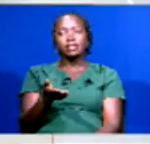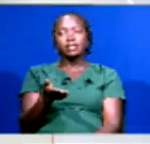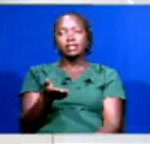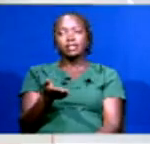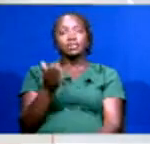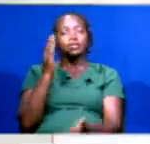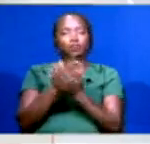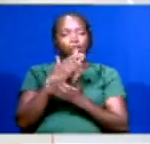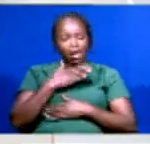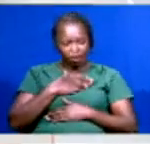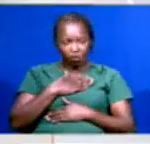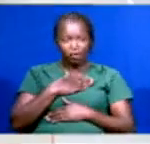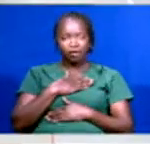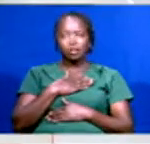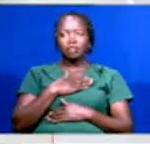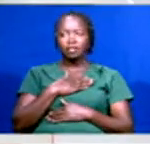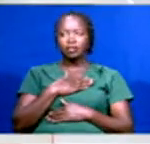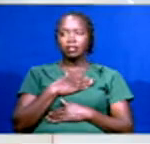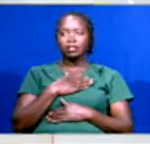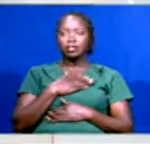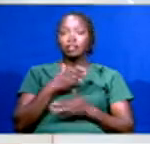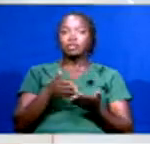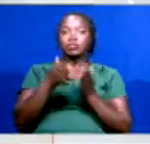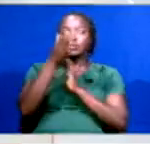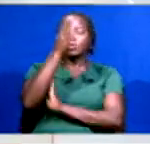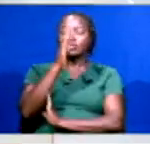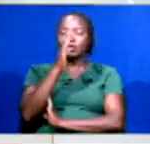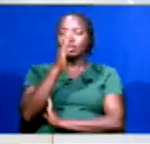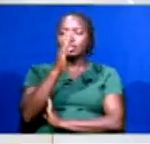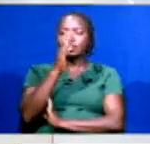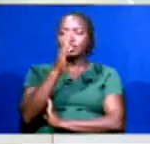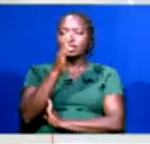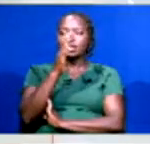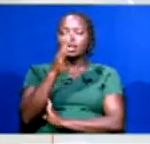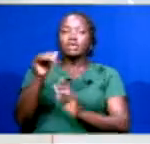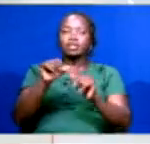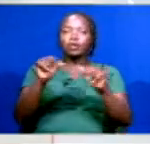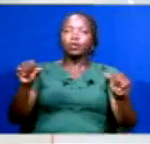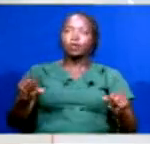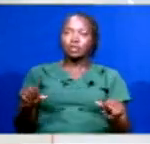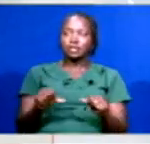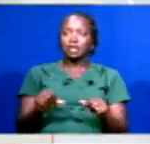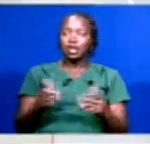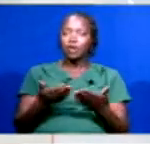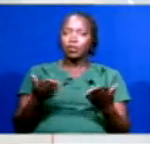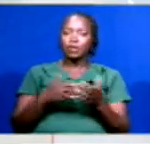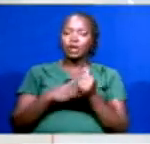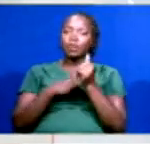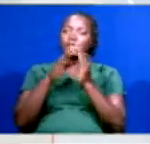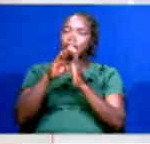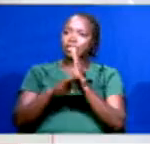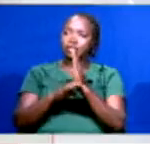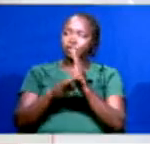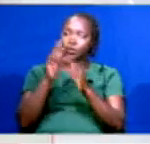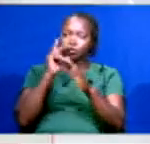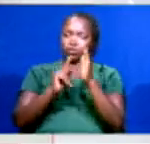humbled in the presence of God in this very altar where our leadership was